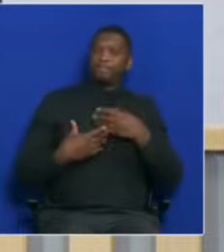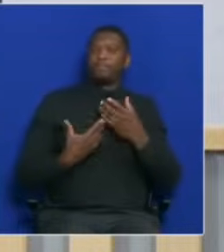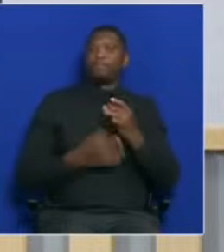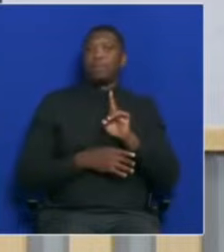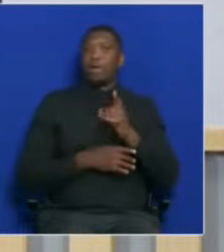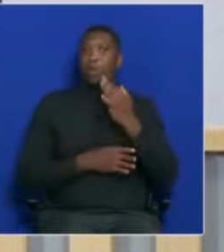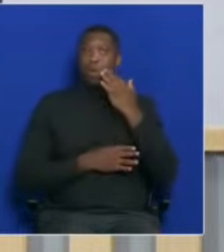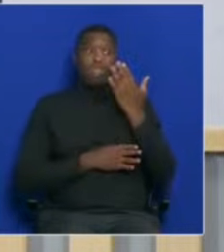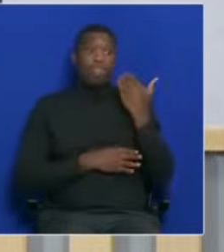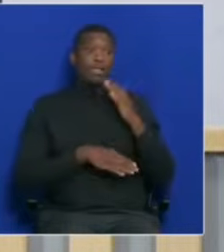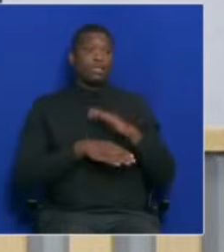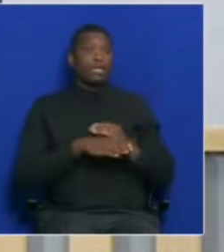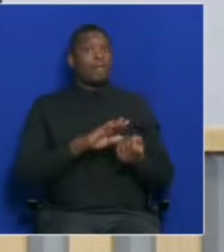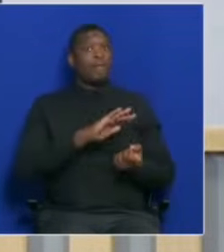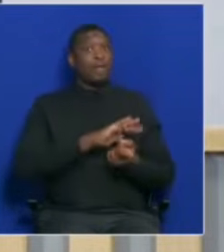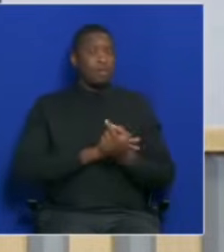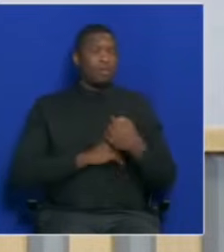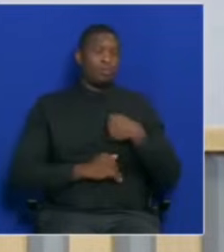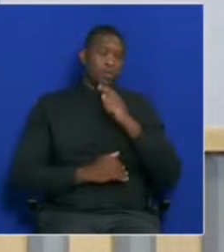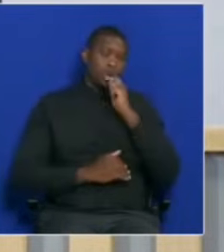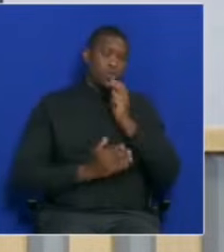how I honestly looked at it.